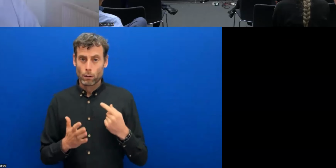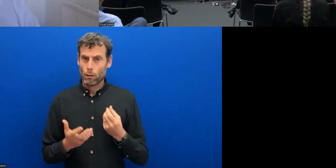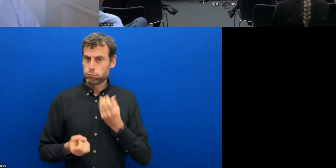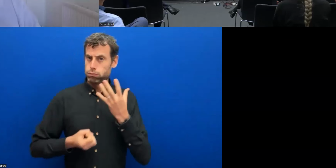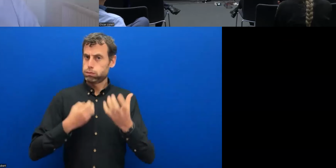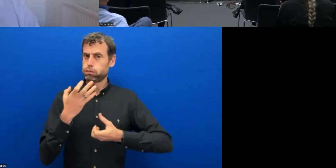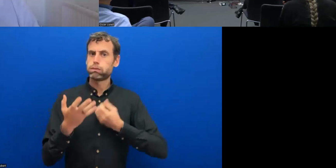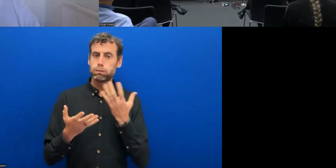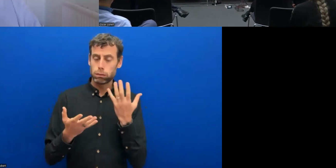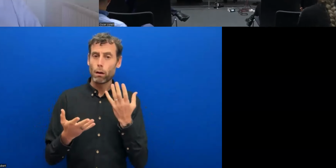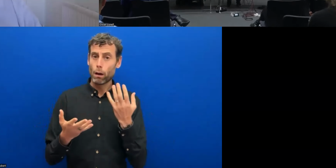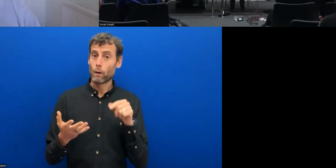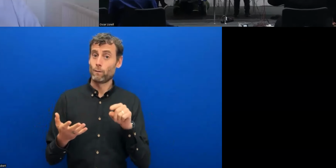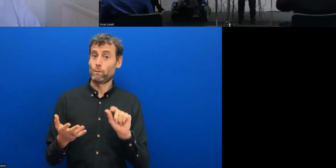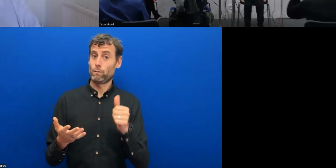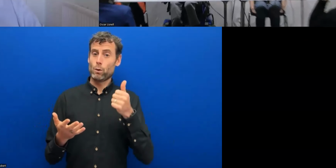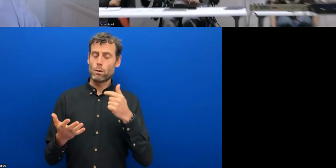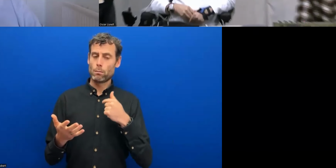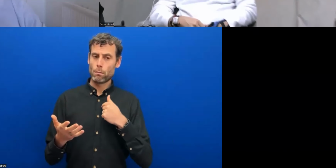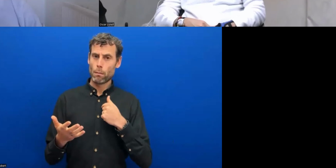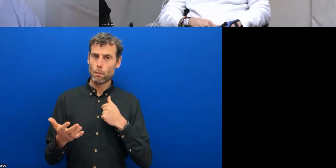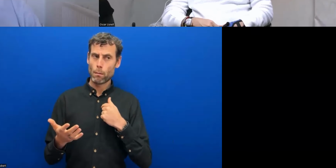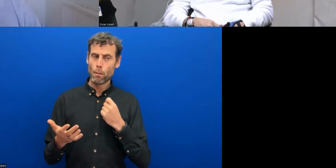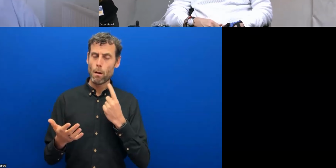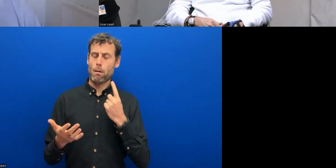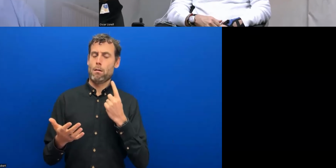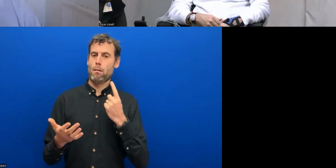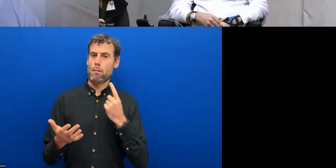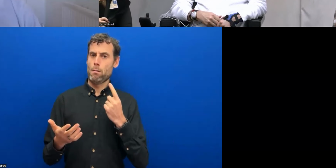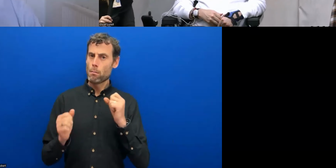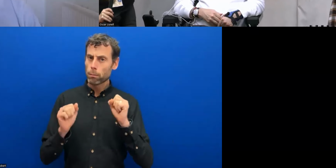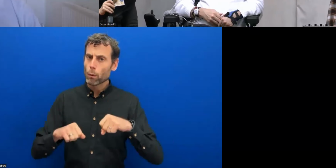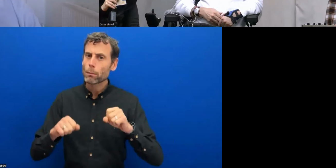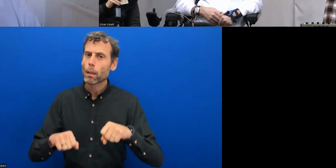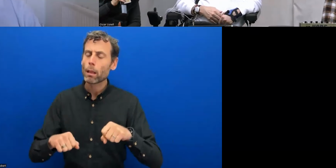And it was incredible feeling for me. I thank you for that.